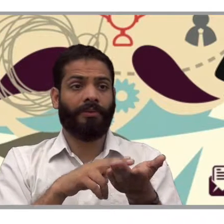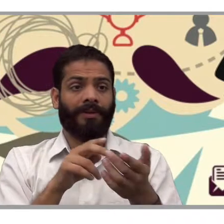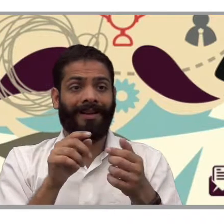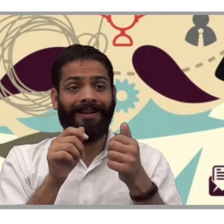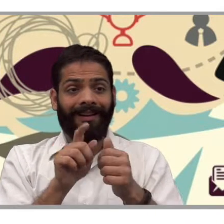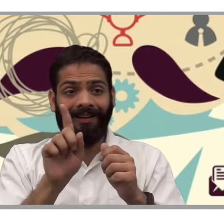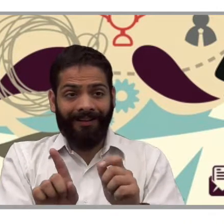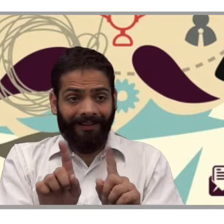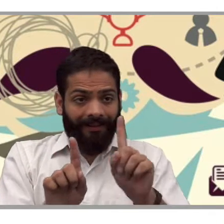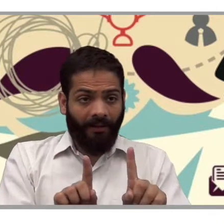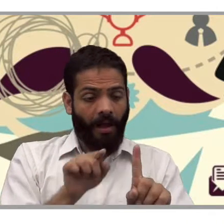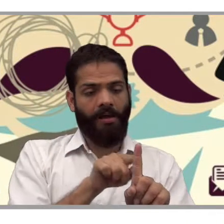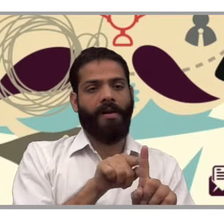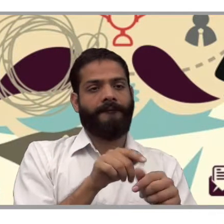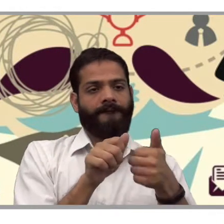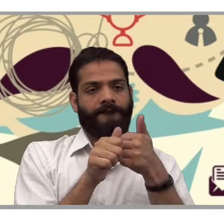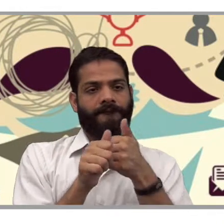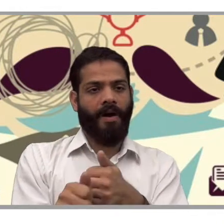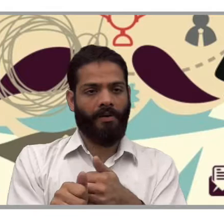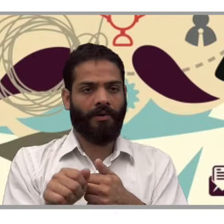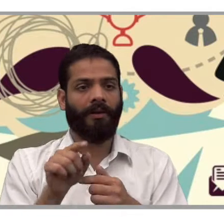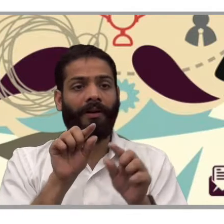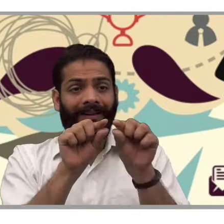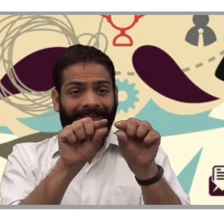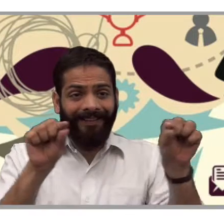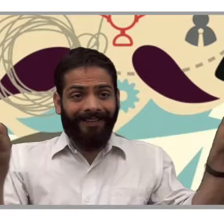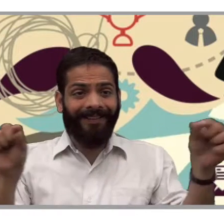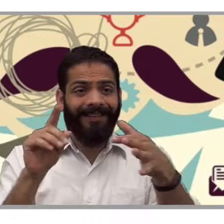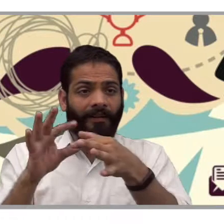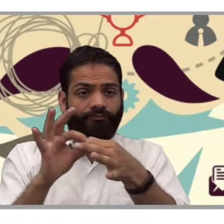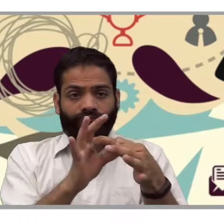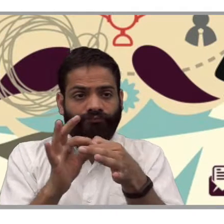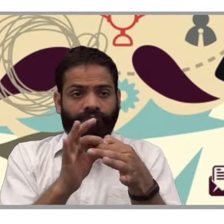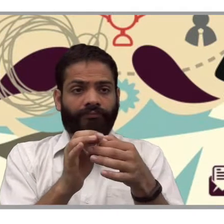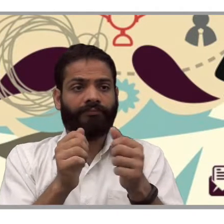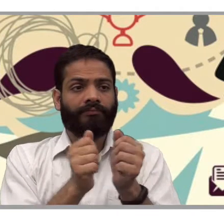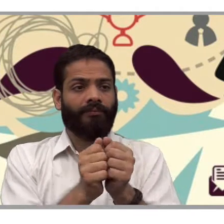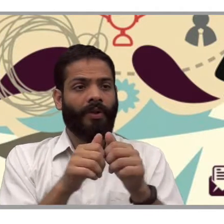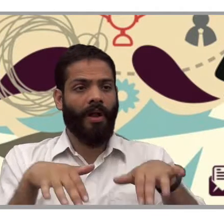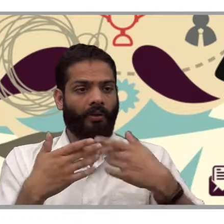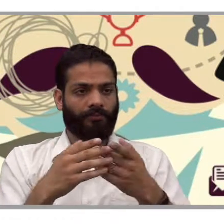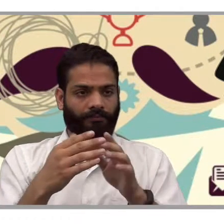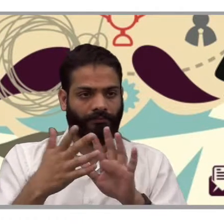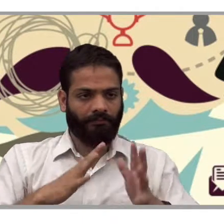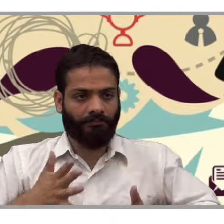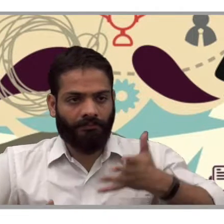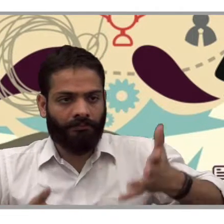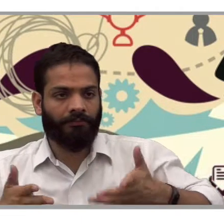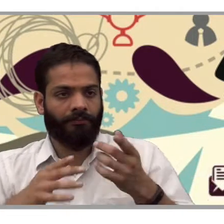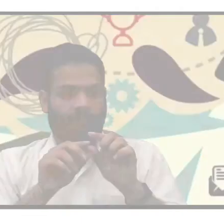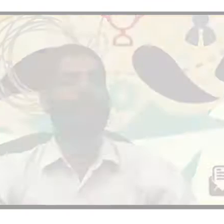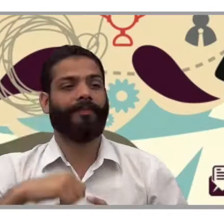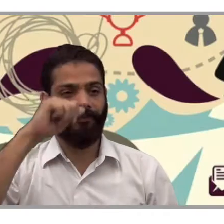In Indian Sign Language, coordination of the nouns is carried out by handshape V, W and